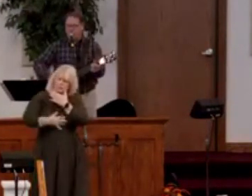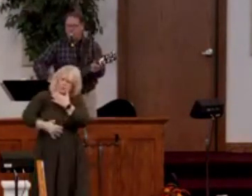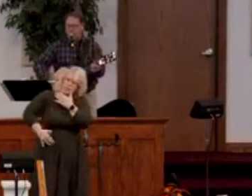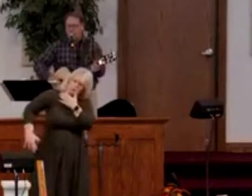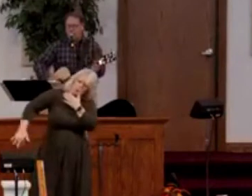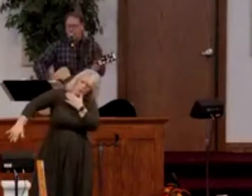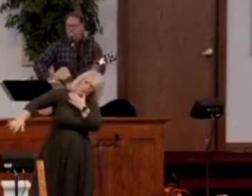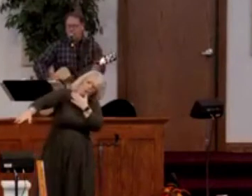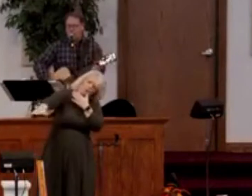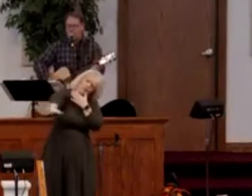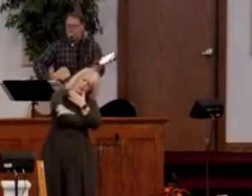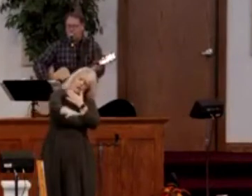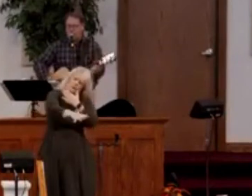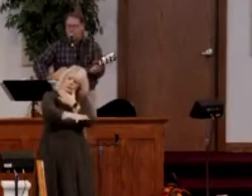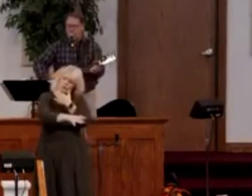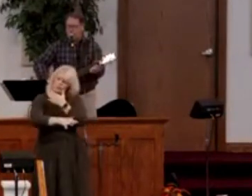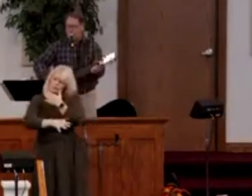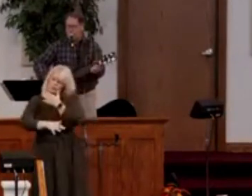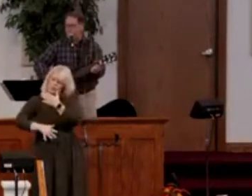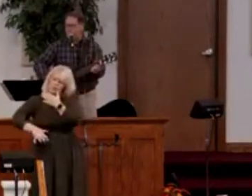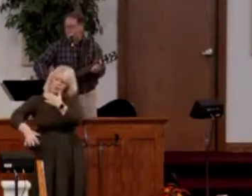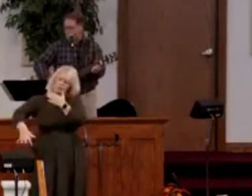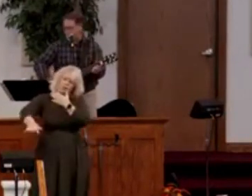This is the